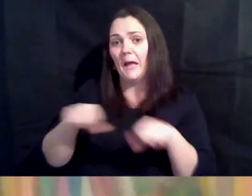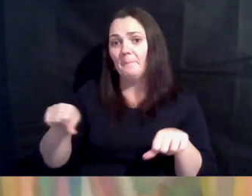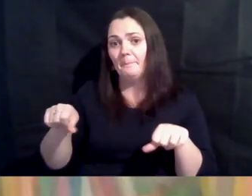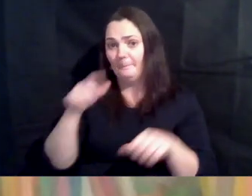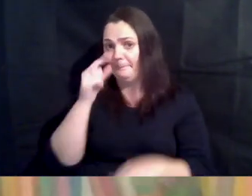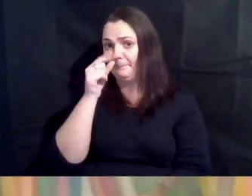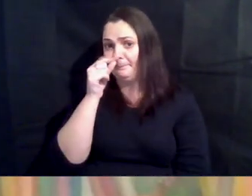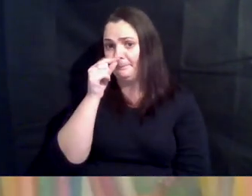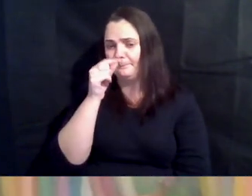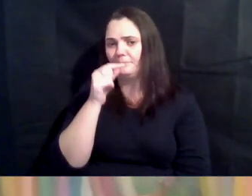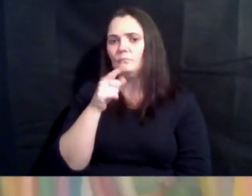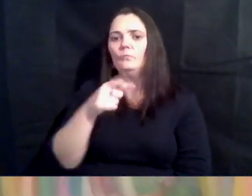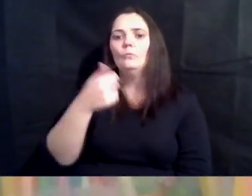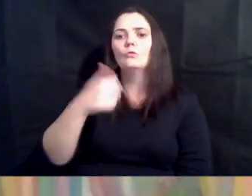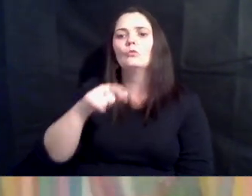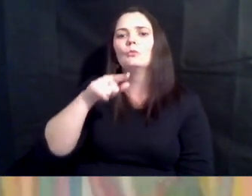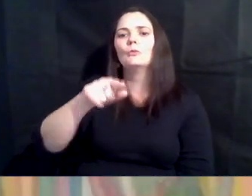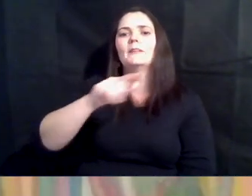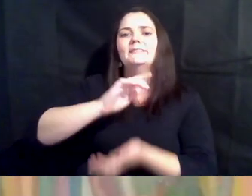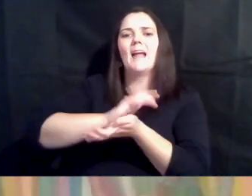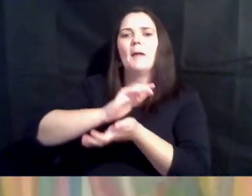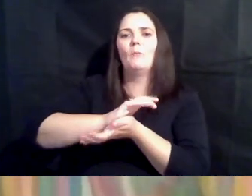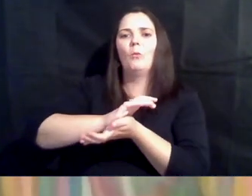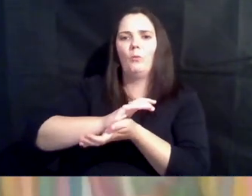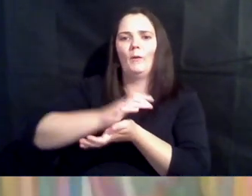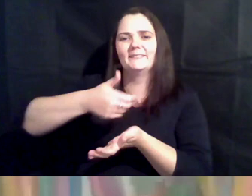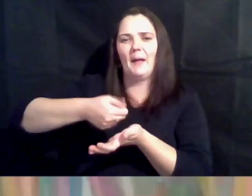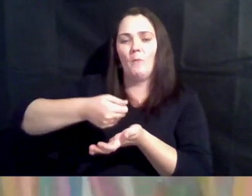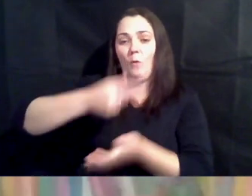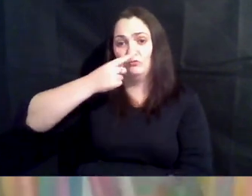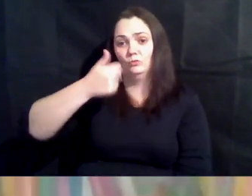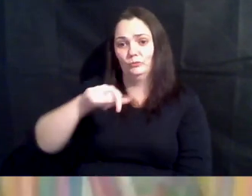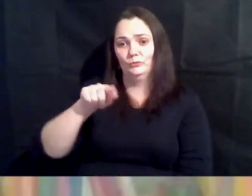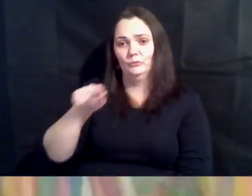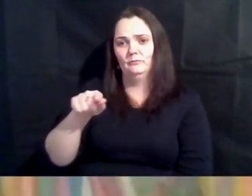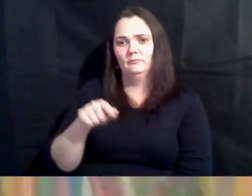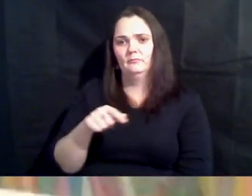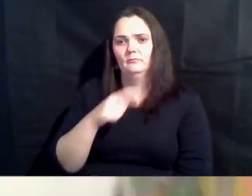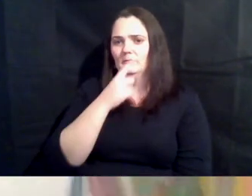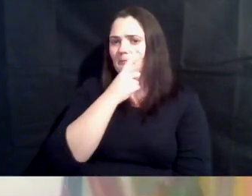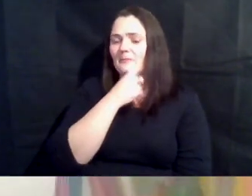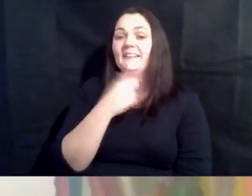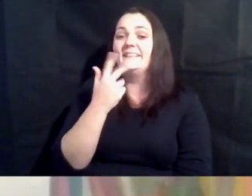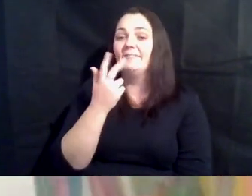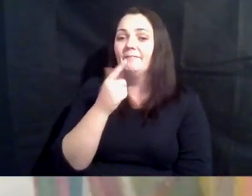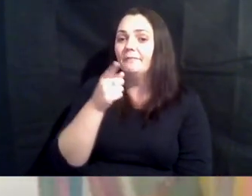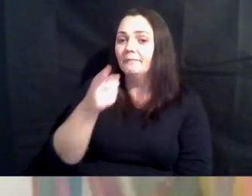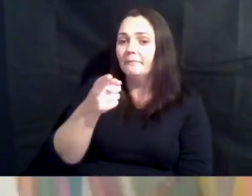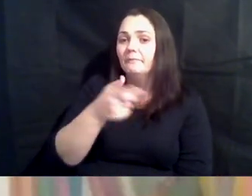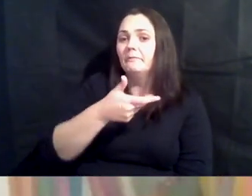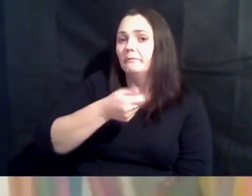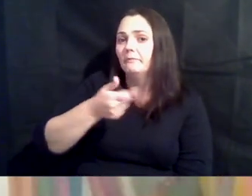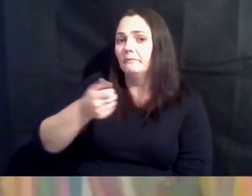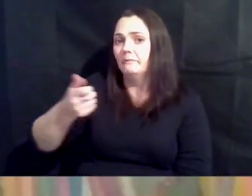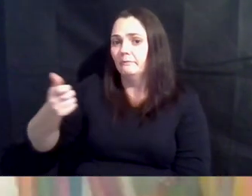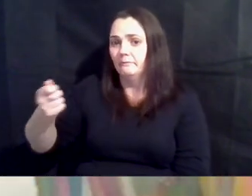together. You could use a stapler, proof of stapling right here. Stapling, you'd have to just staple like this if you have a